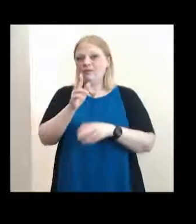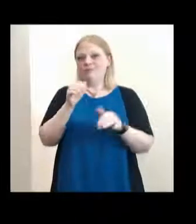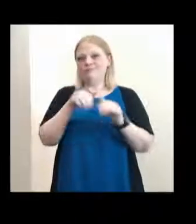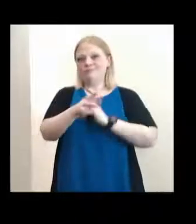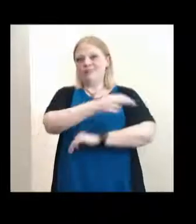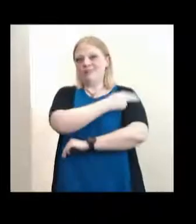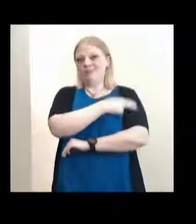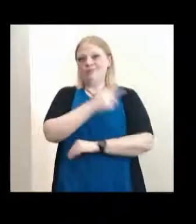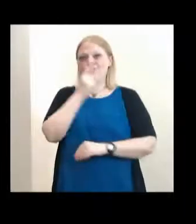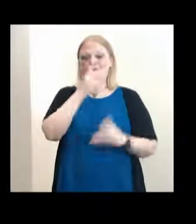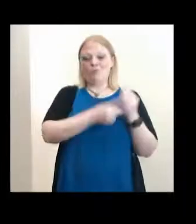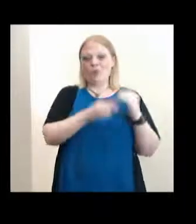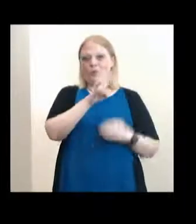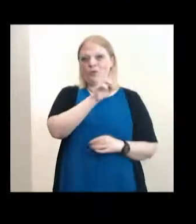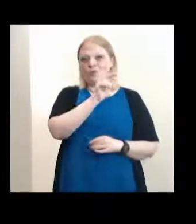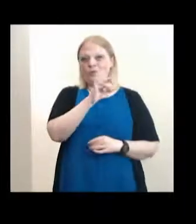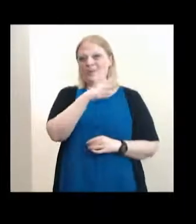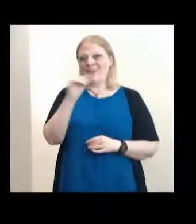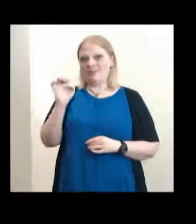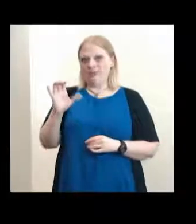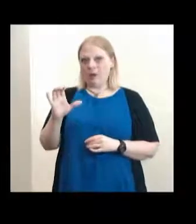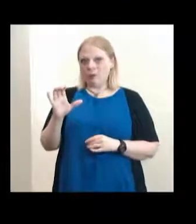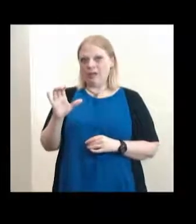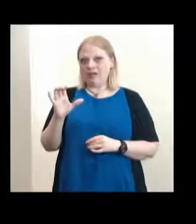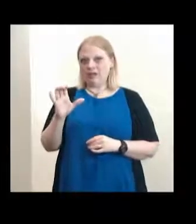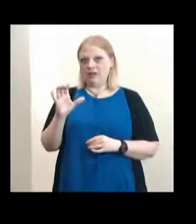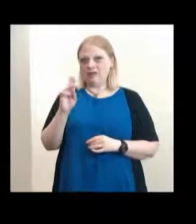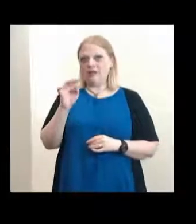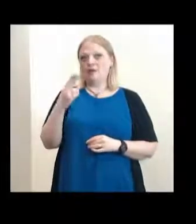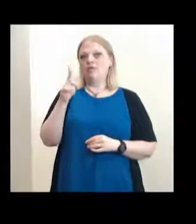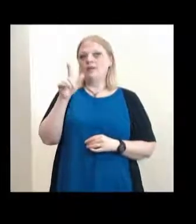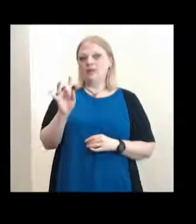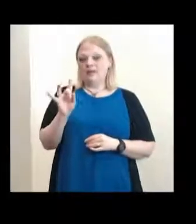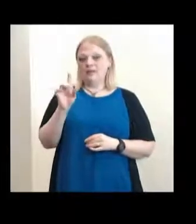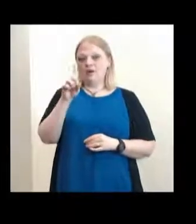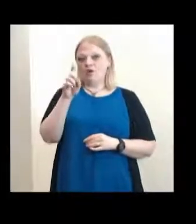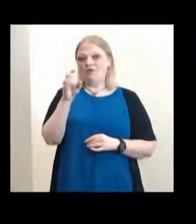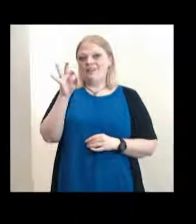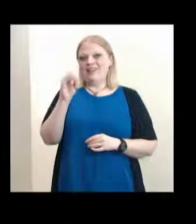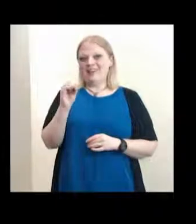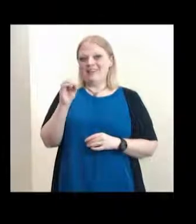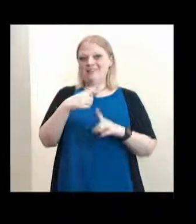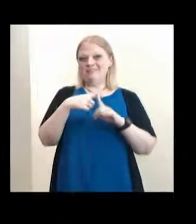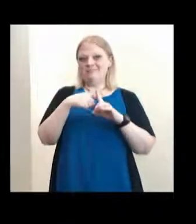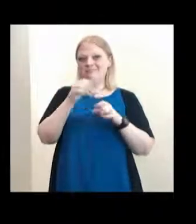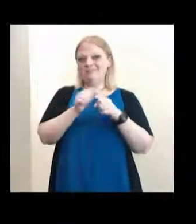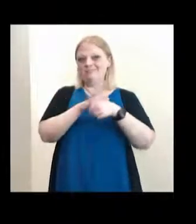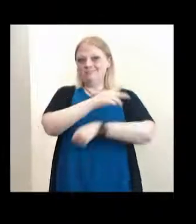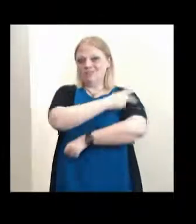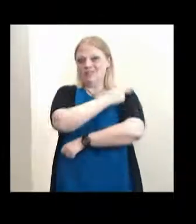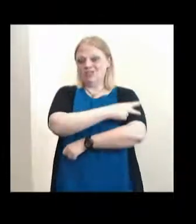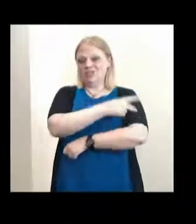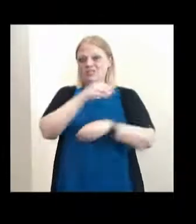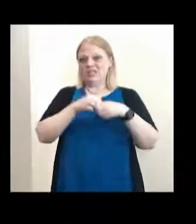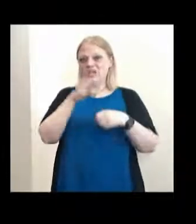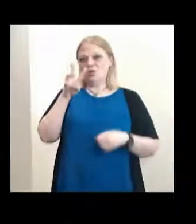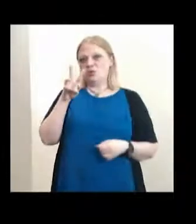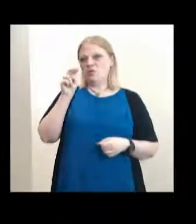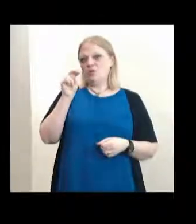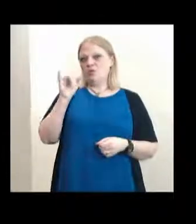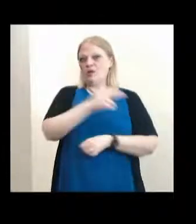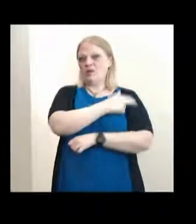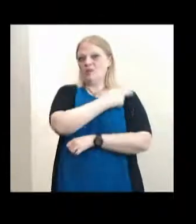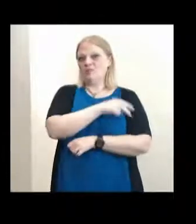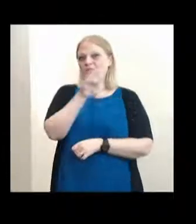both Western New York and Erie County. On March 28th, there were 190 COVID-19 patients in Western New York